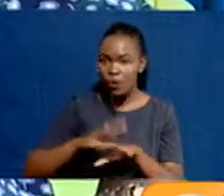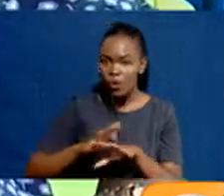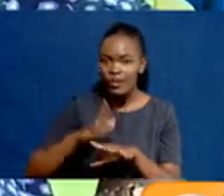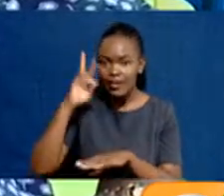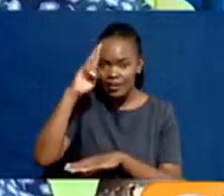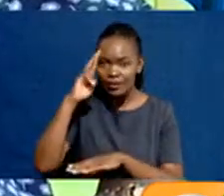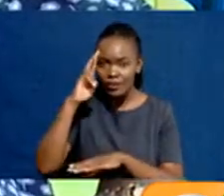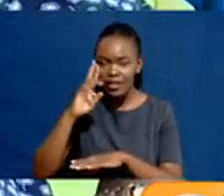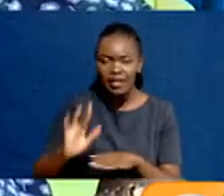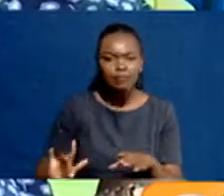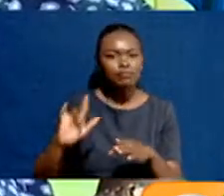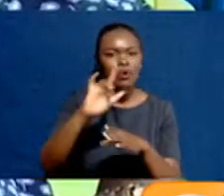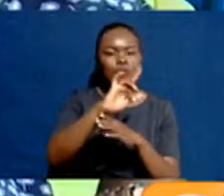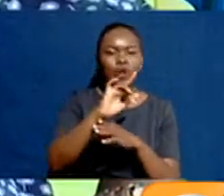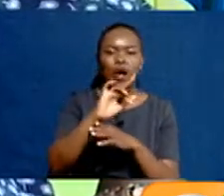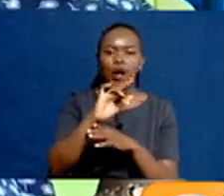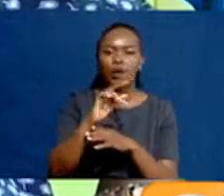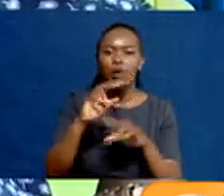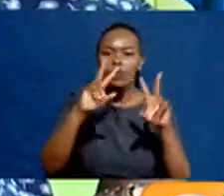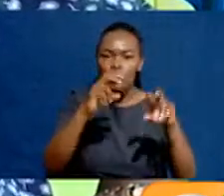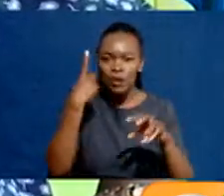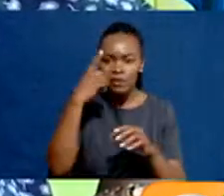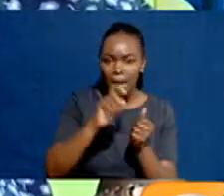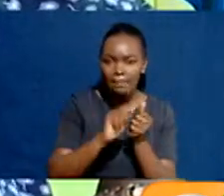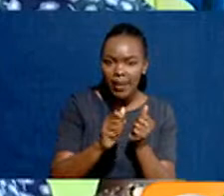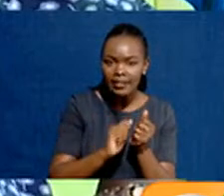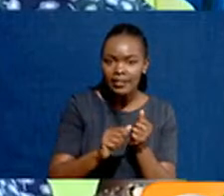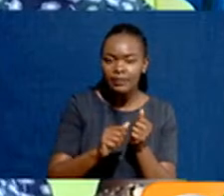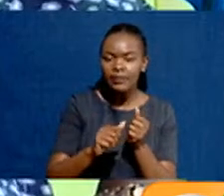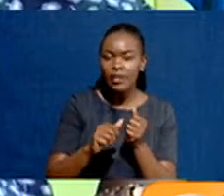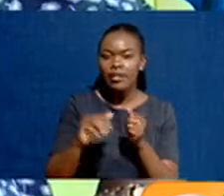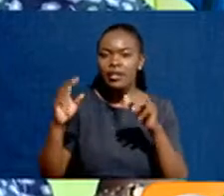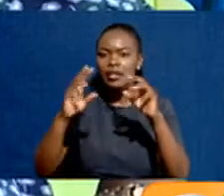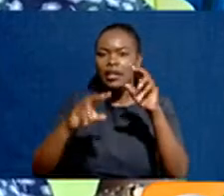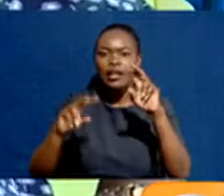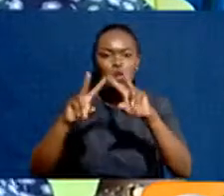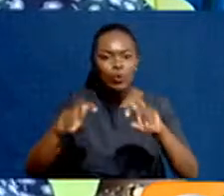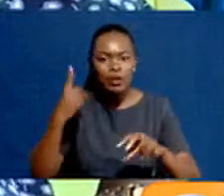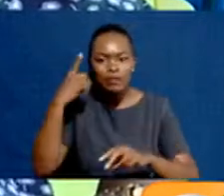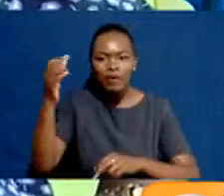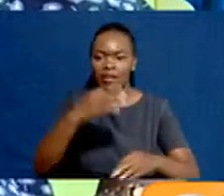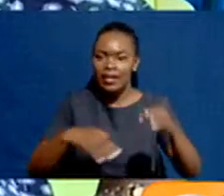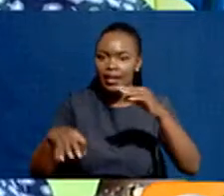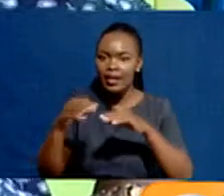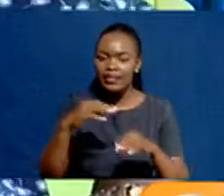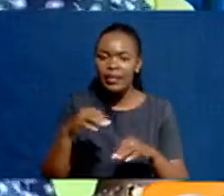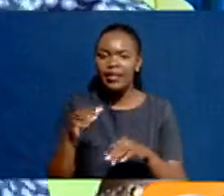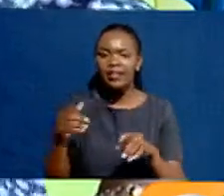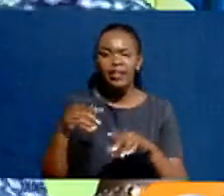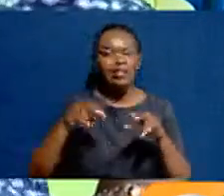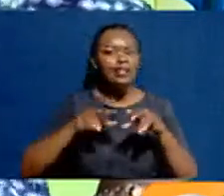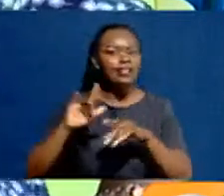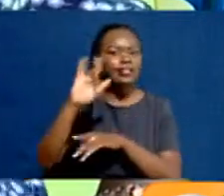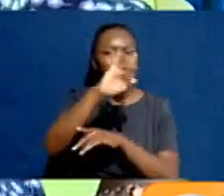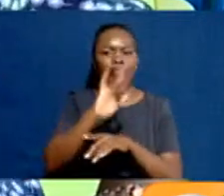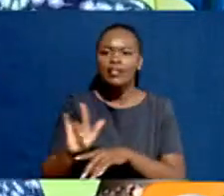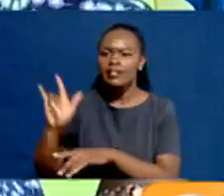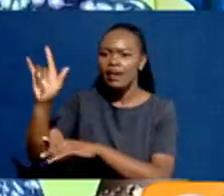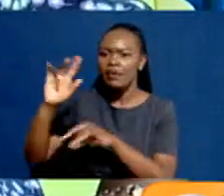He was in Morocco looking for fertilizer. He was in Zambia looking for this. He was in that. He's hardly in the